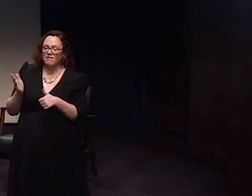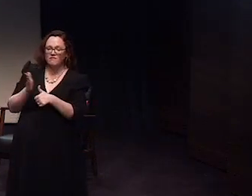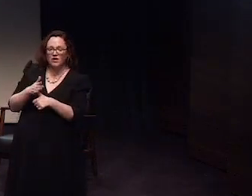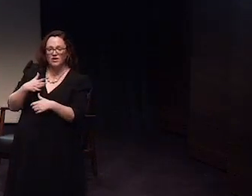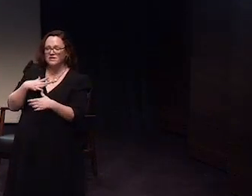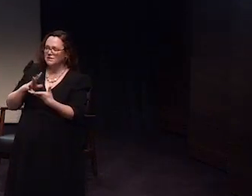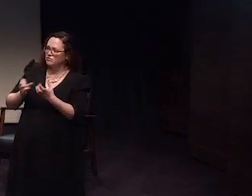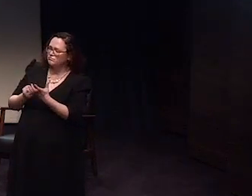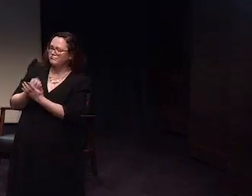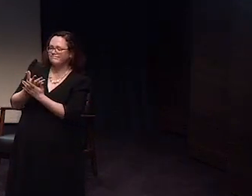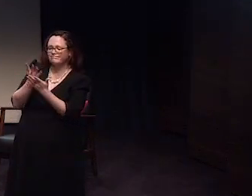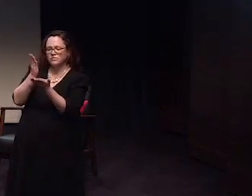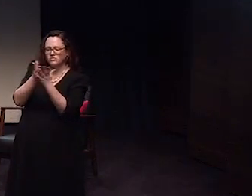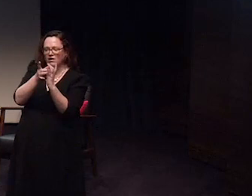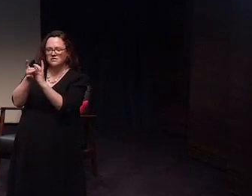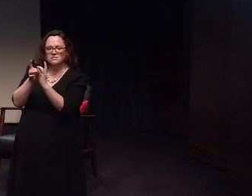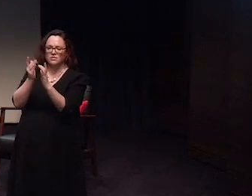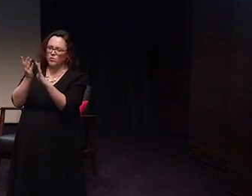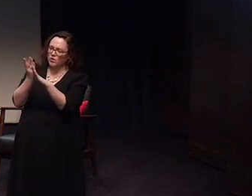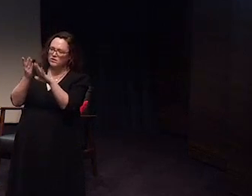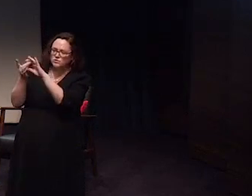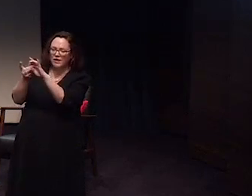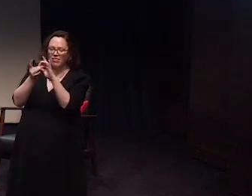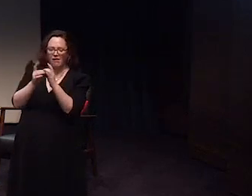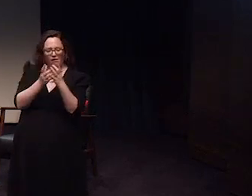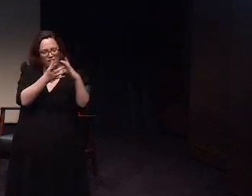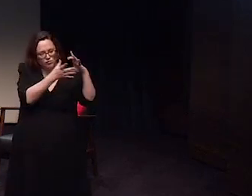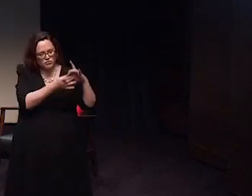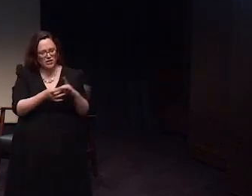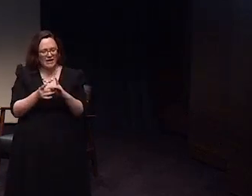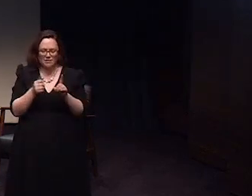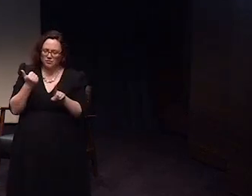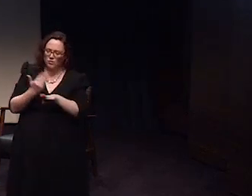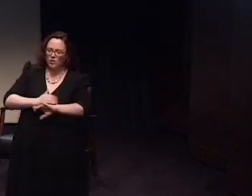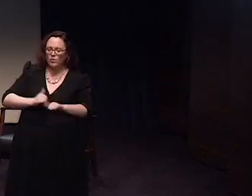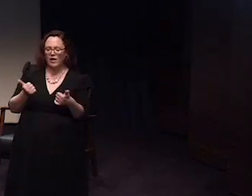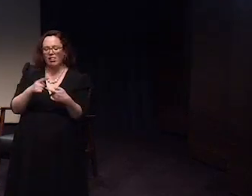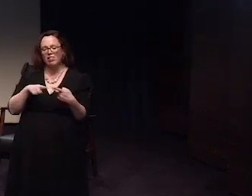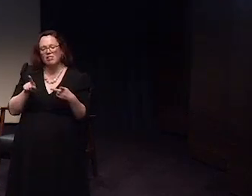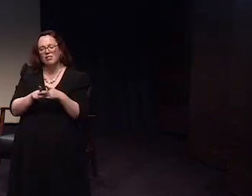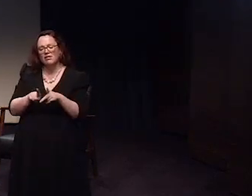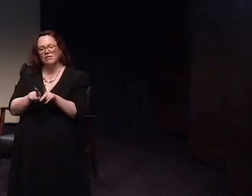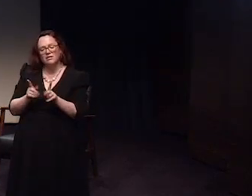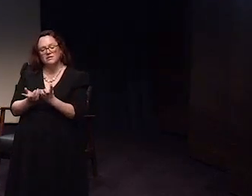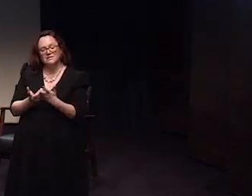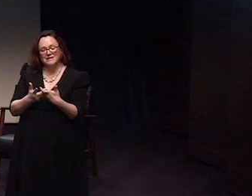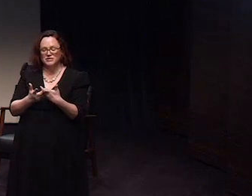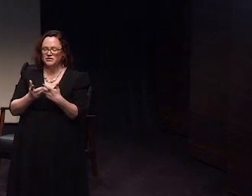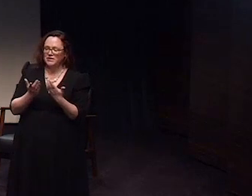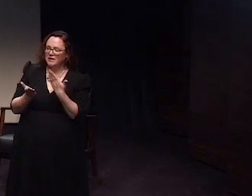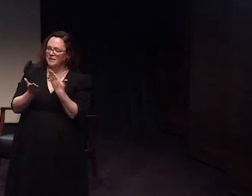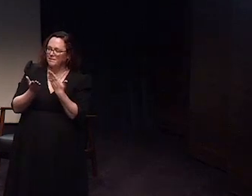of collaboration in the survival chain. And the second one is technological levers that